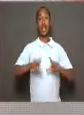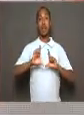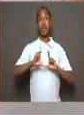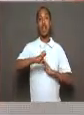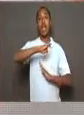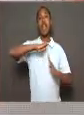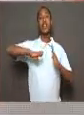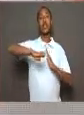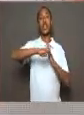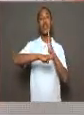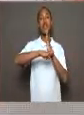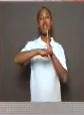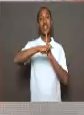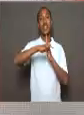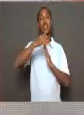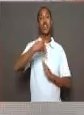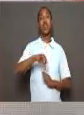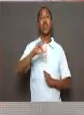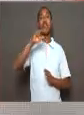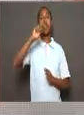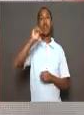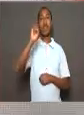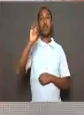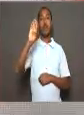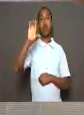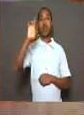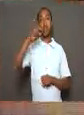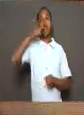electron configuration of noble gases.